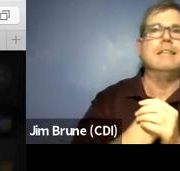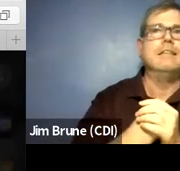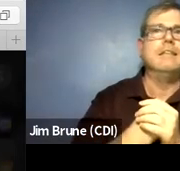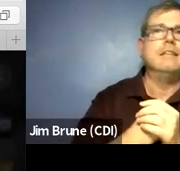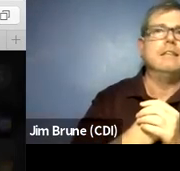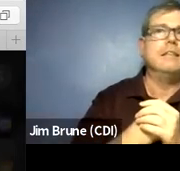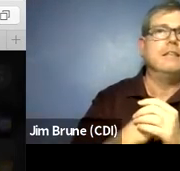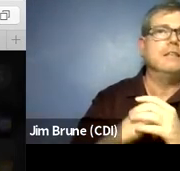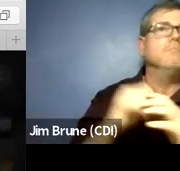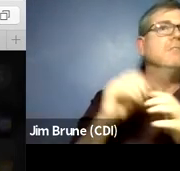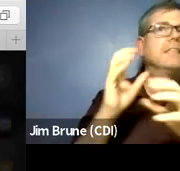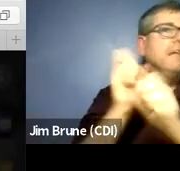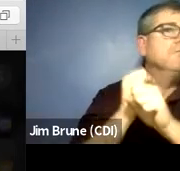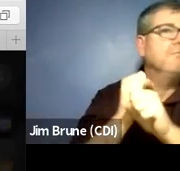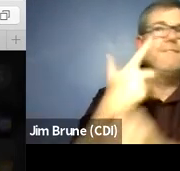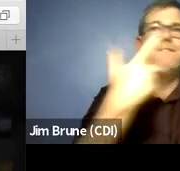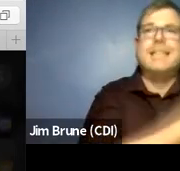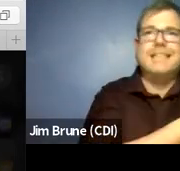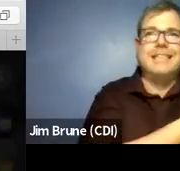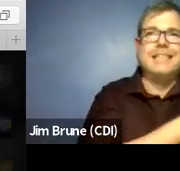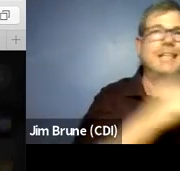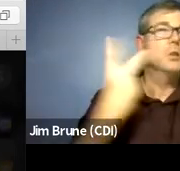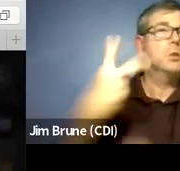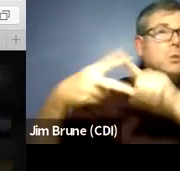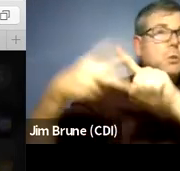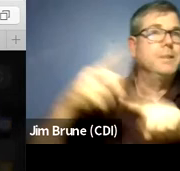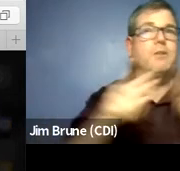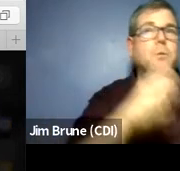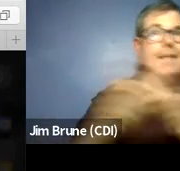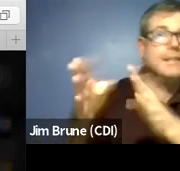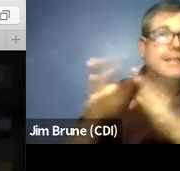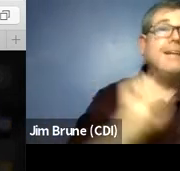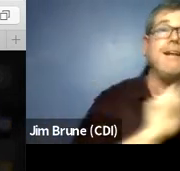either through My Health Online or by calling.